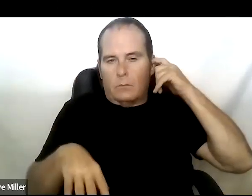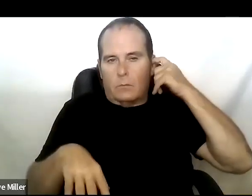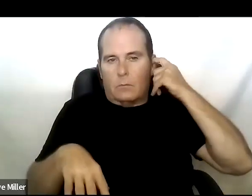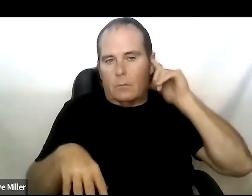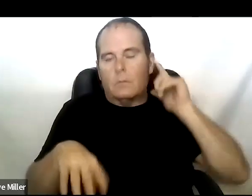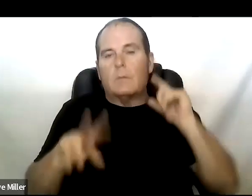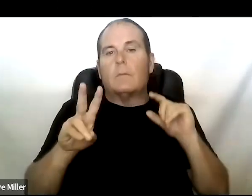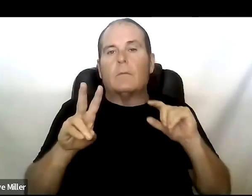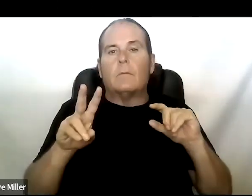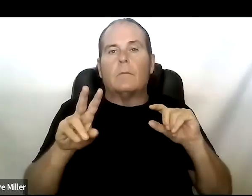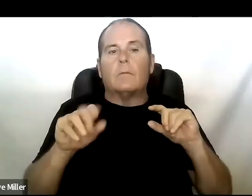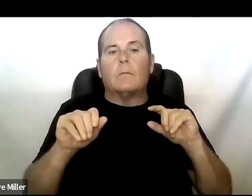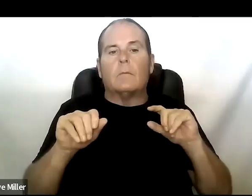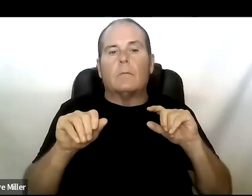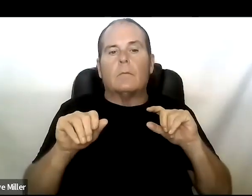Valerie, you may go ahead.